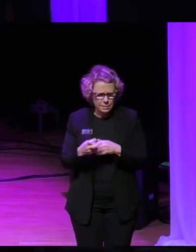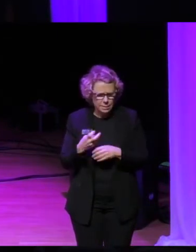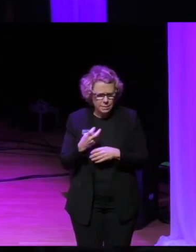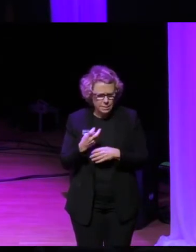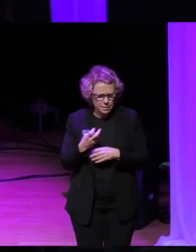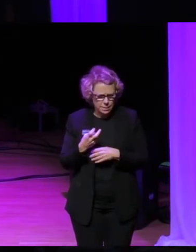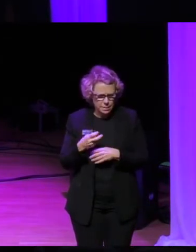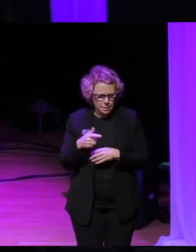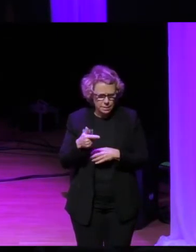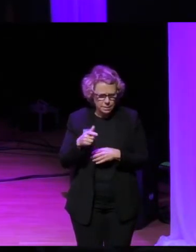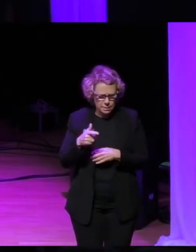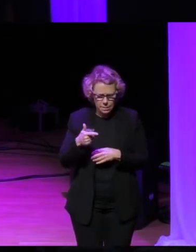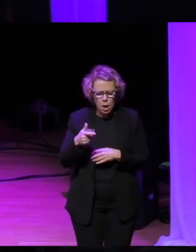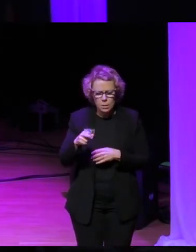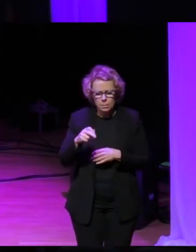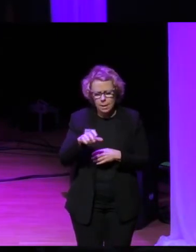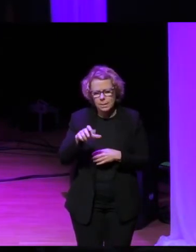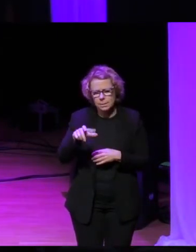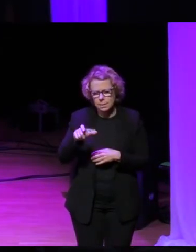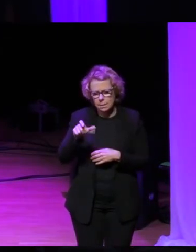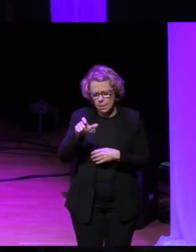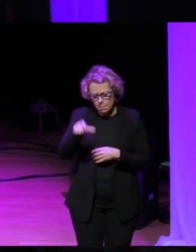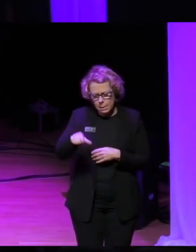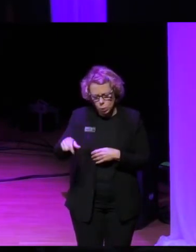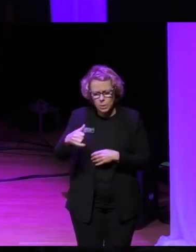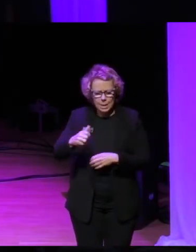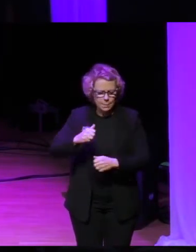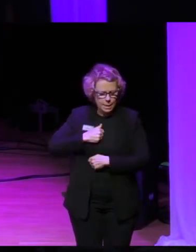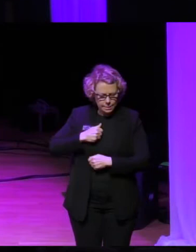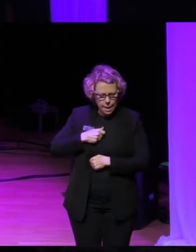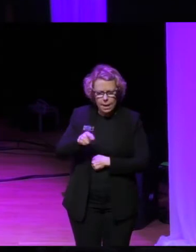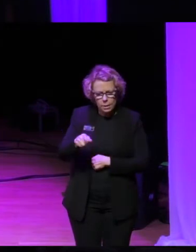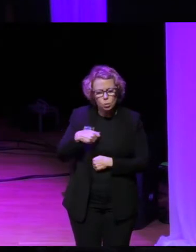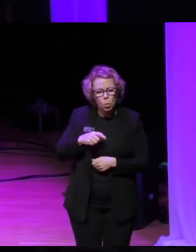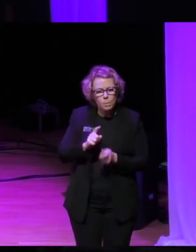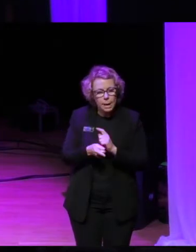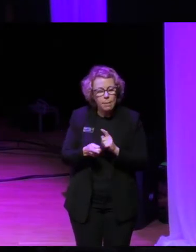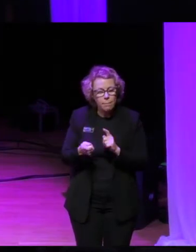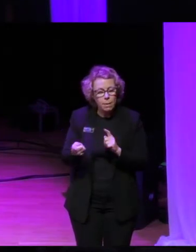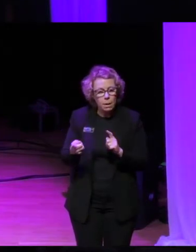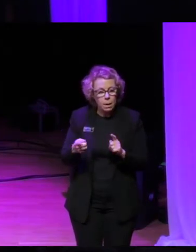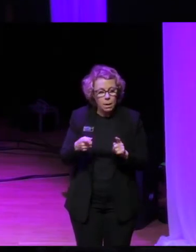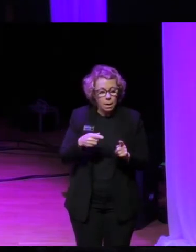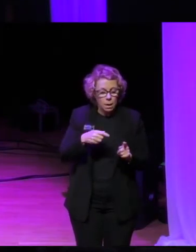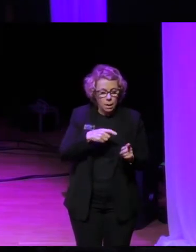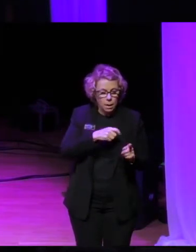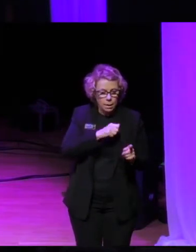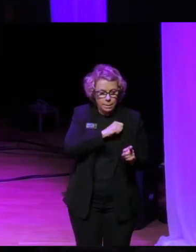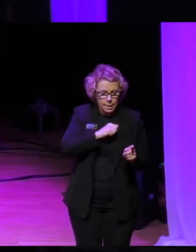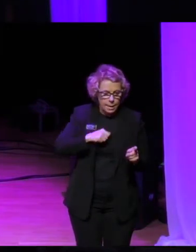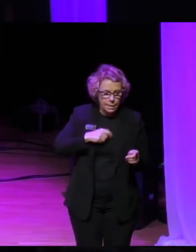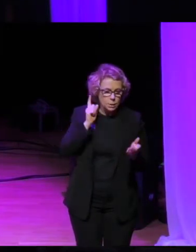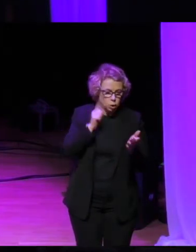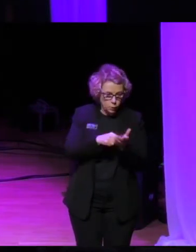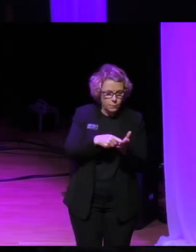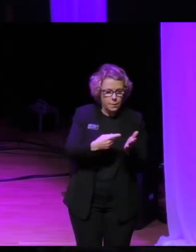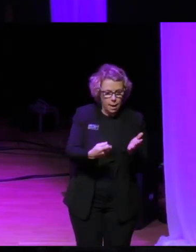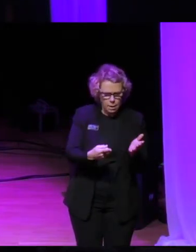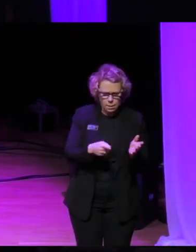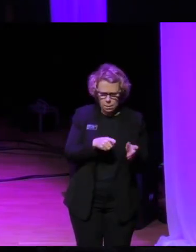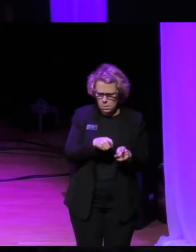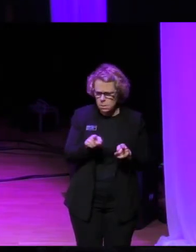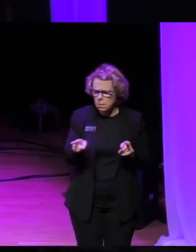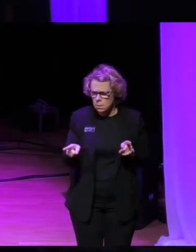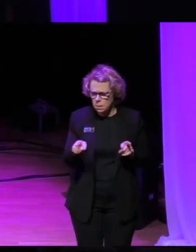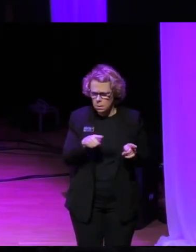motive. And so we're now seeing the tweets and the public statements being cited. So he's